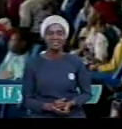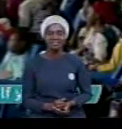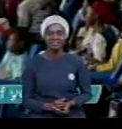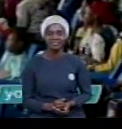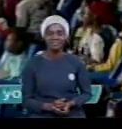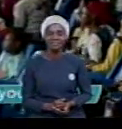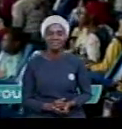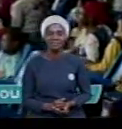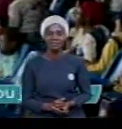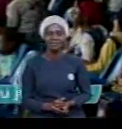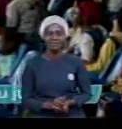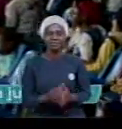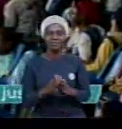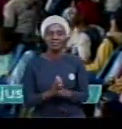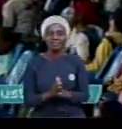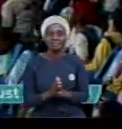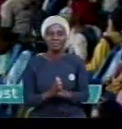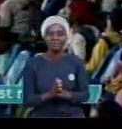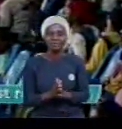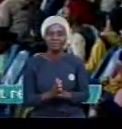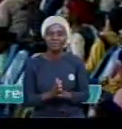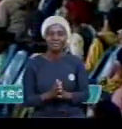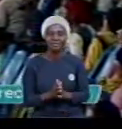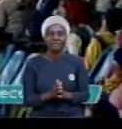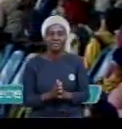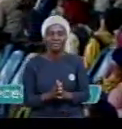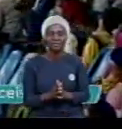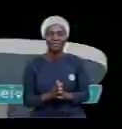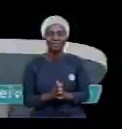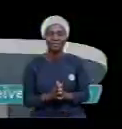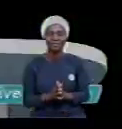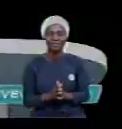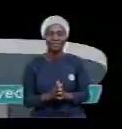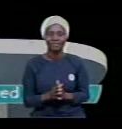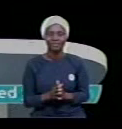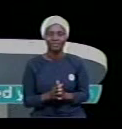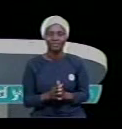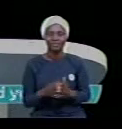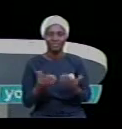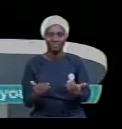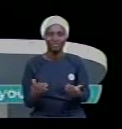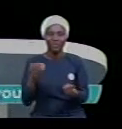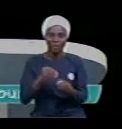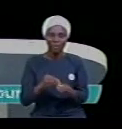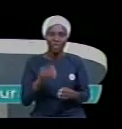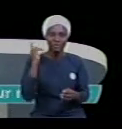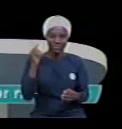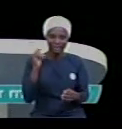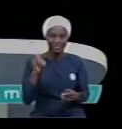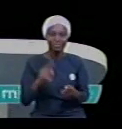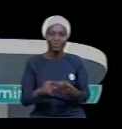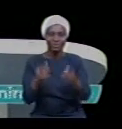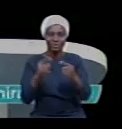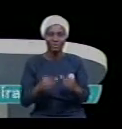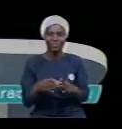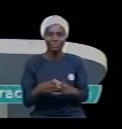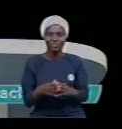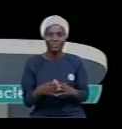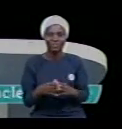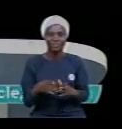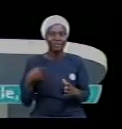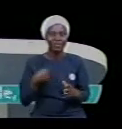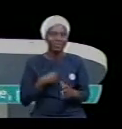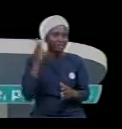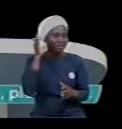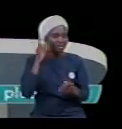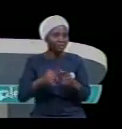go back to the moderating overseer. There's more to come, more testimonies to come. We'll listen to the next testimony